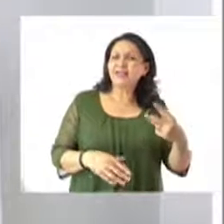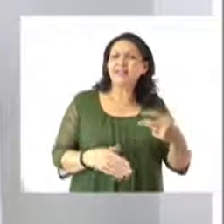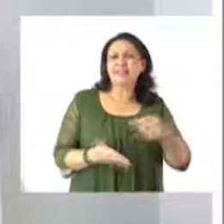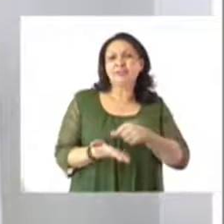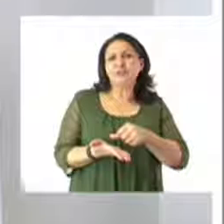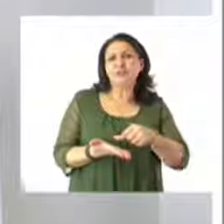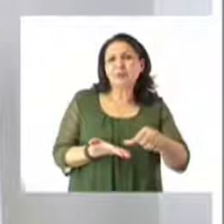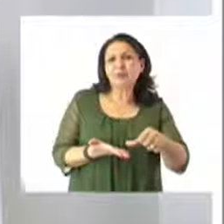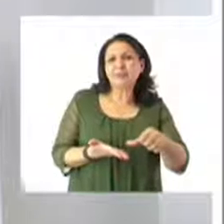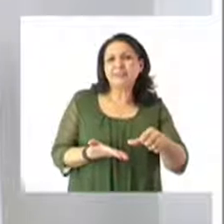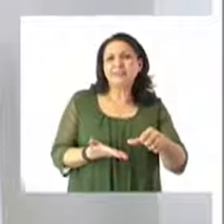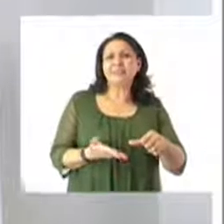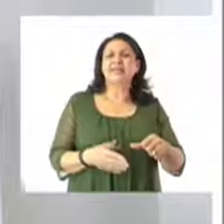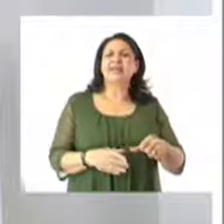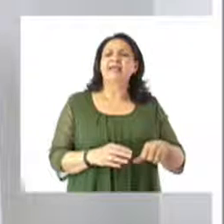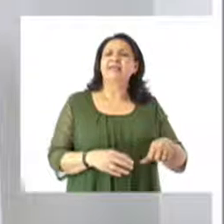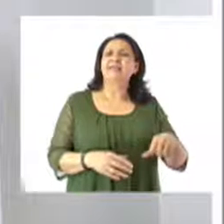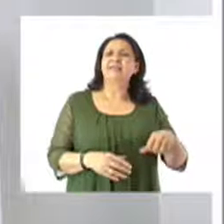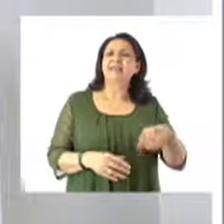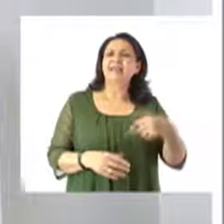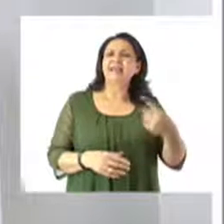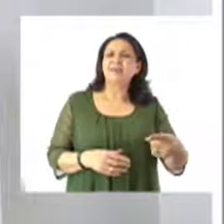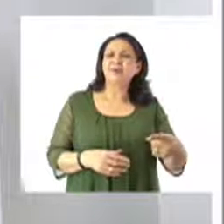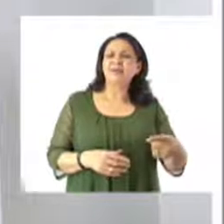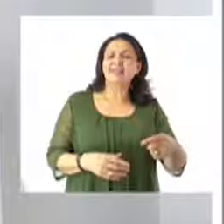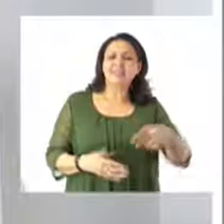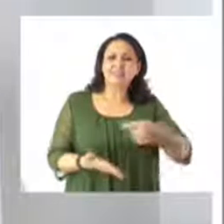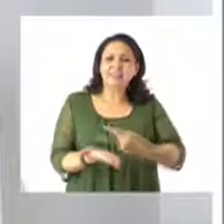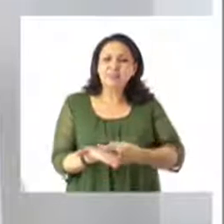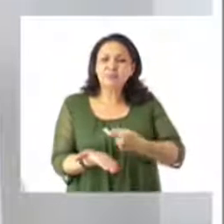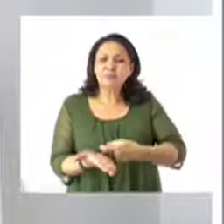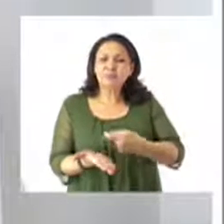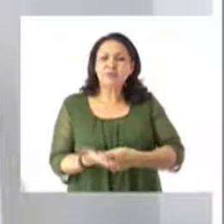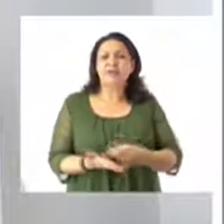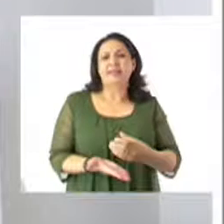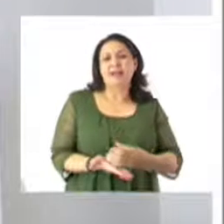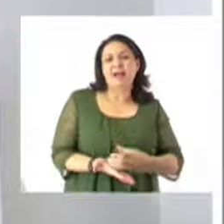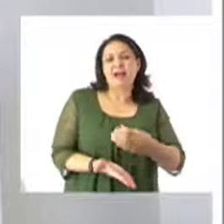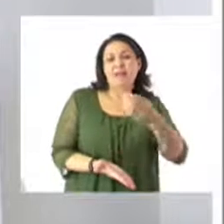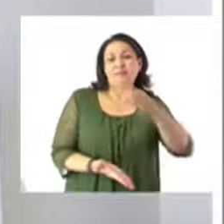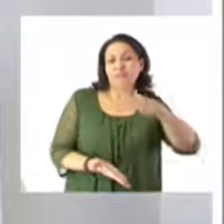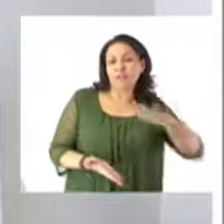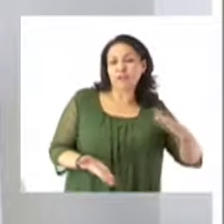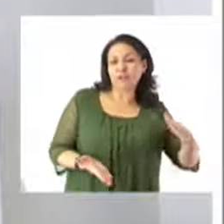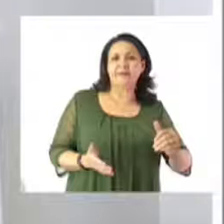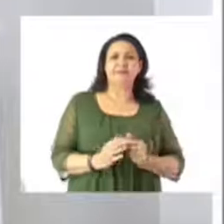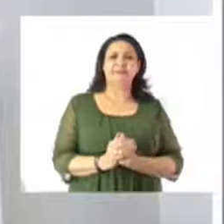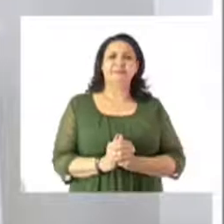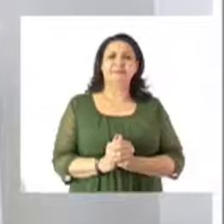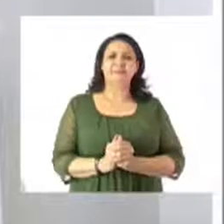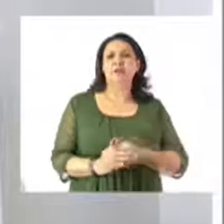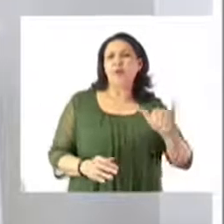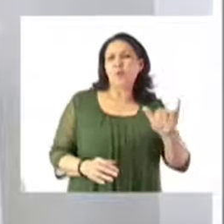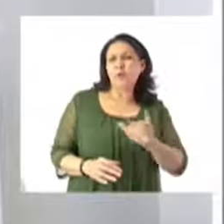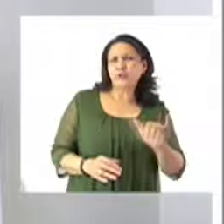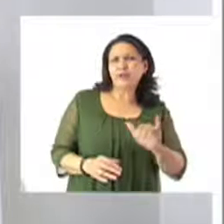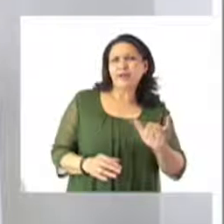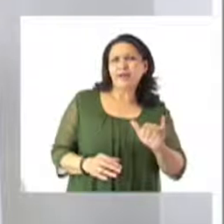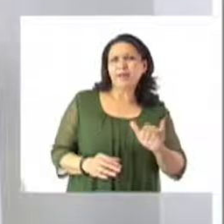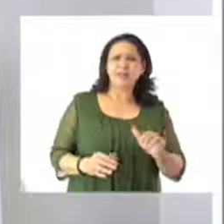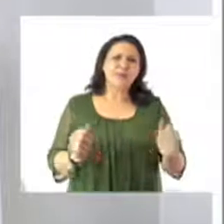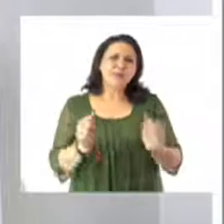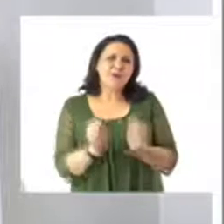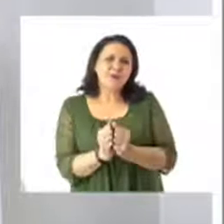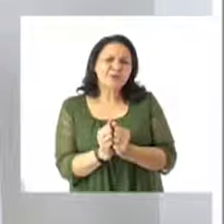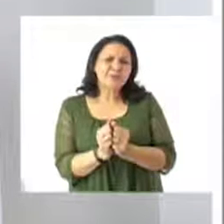one is the spoon, and the last one is a glass of water. We have to find out now which one goes